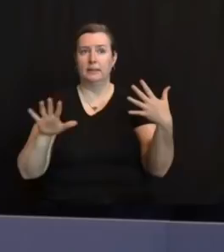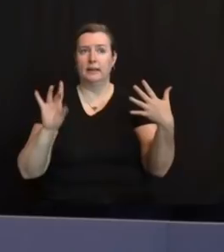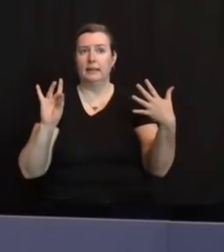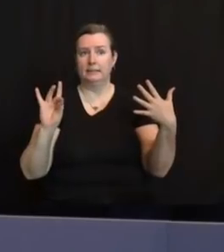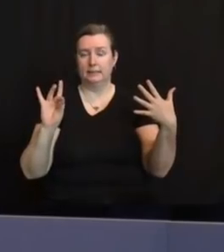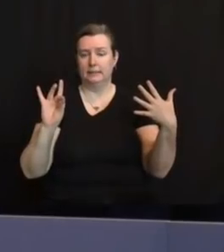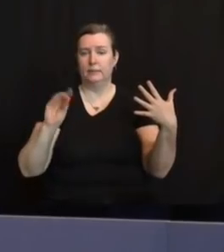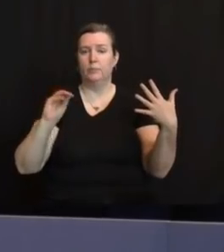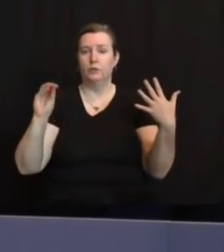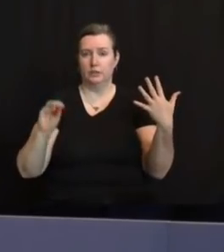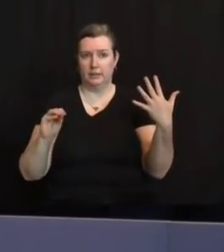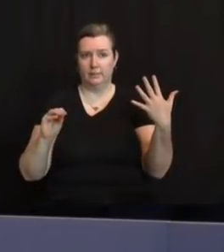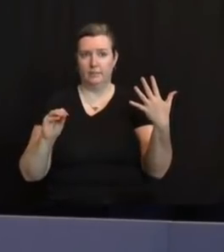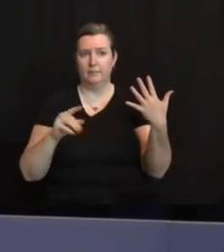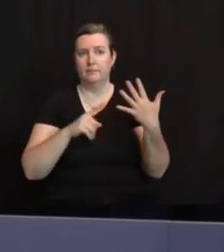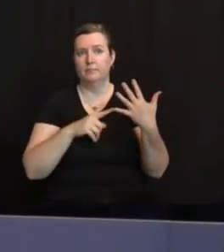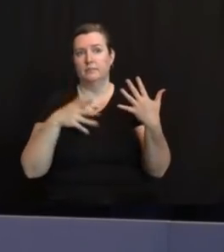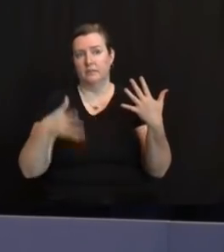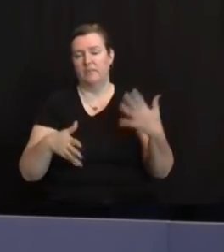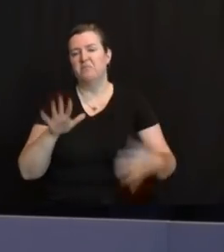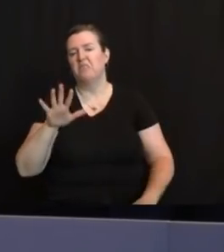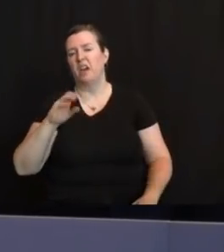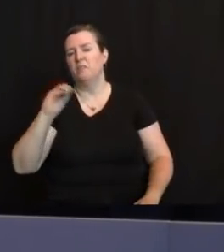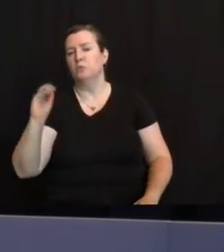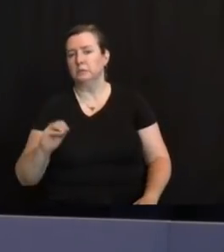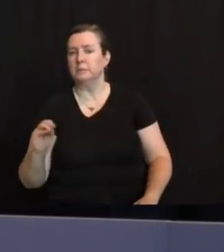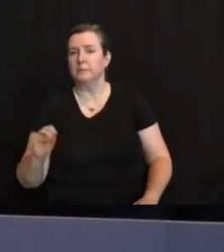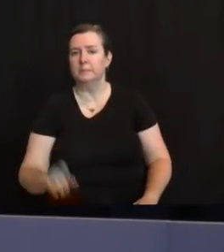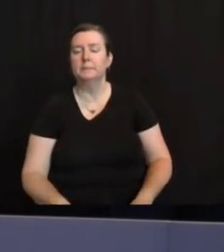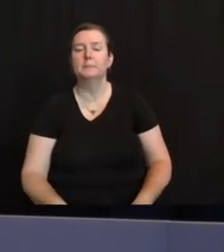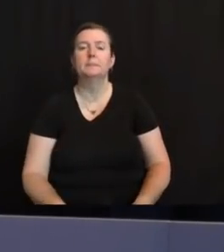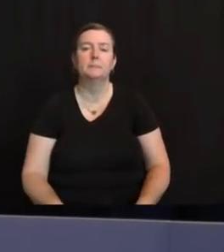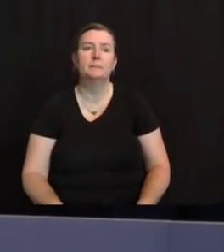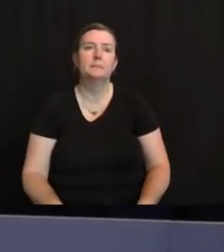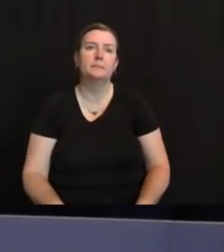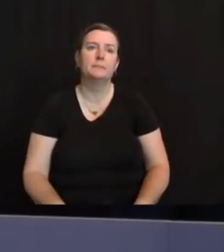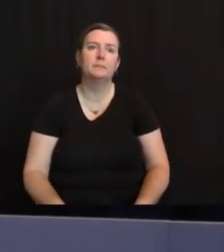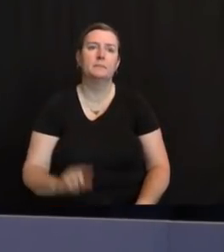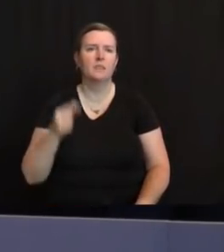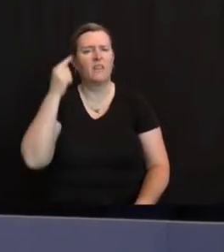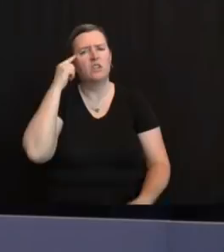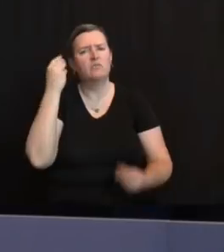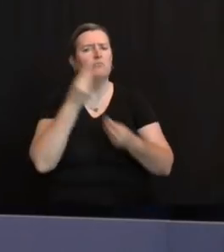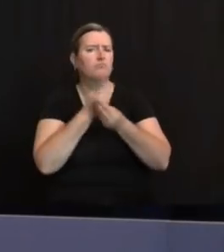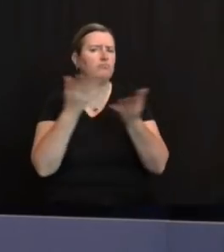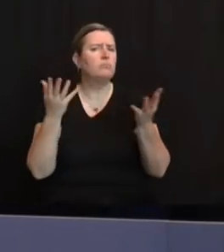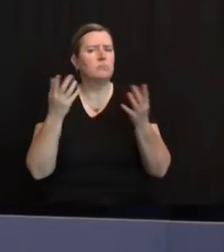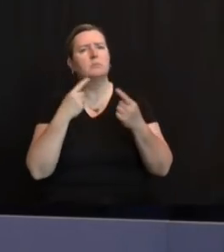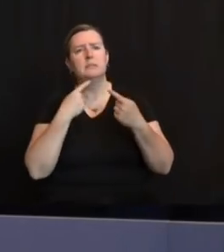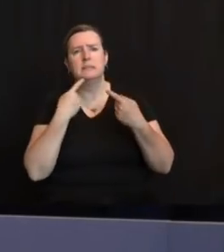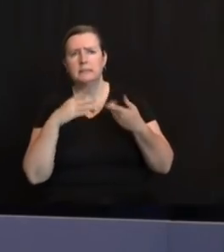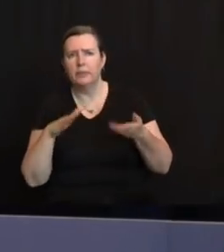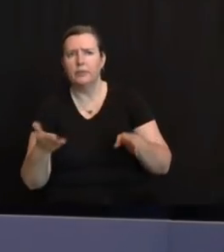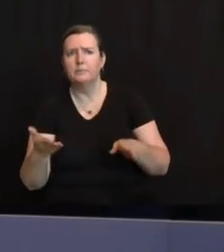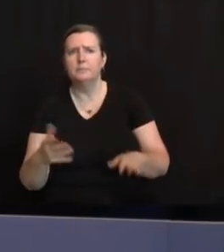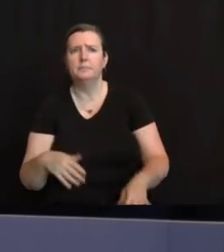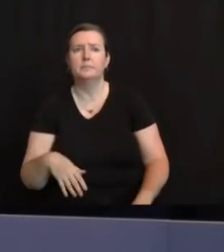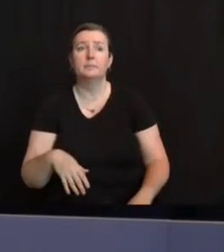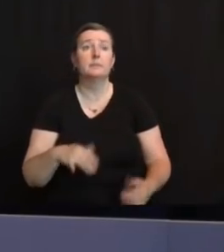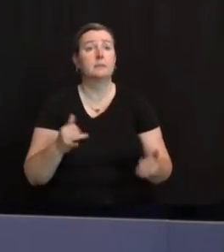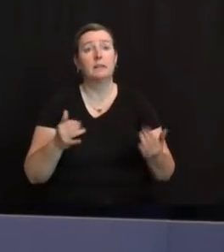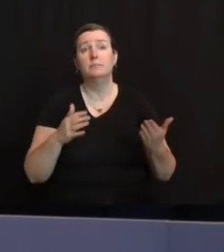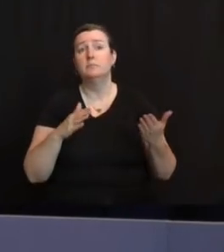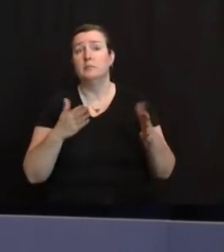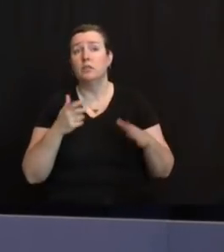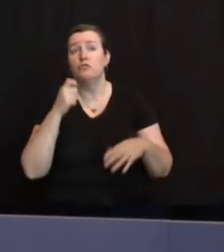other 5%. The governor reviewed the new cases and deaths reported today. In terms of deaths, the breakdown of race